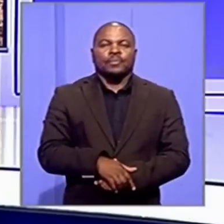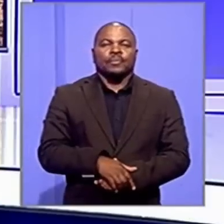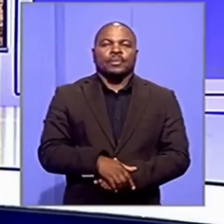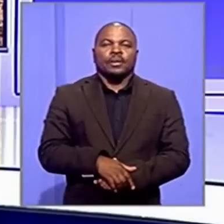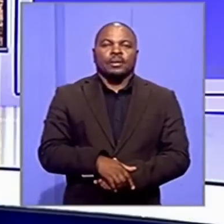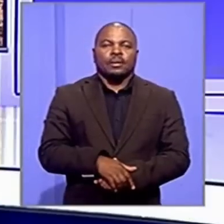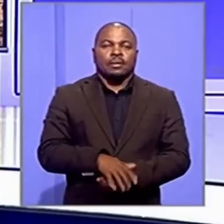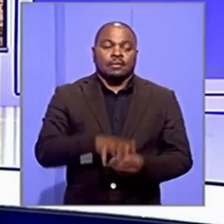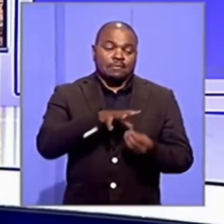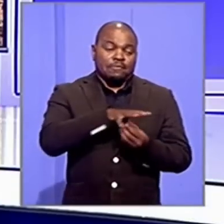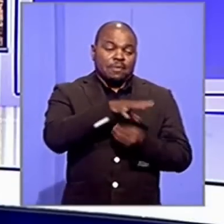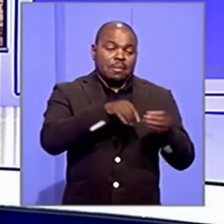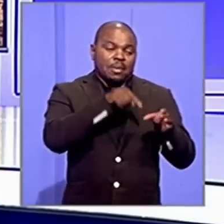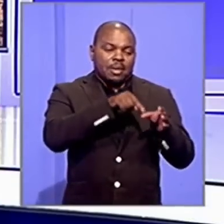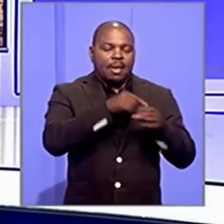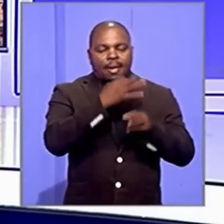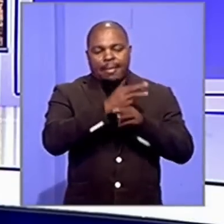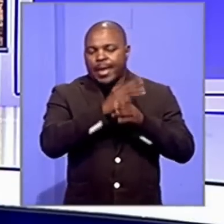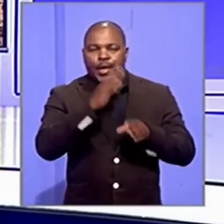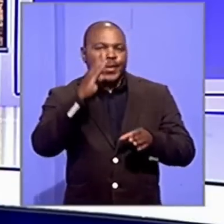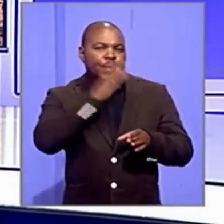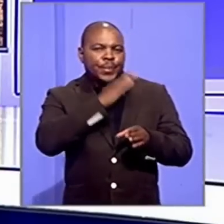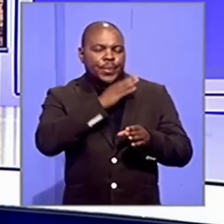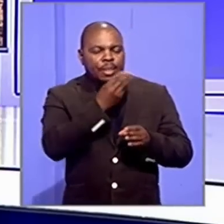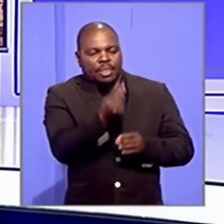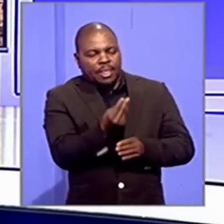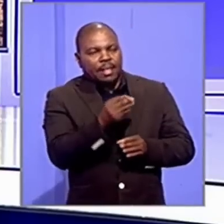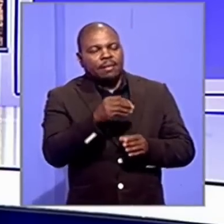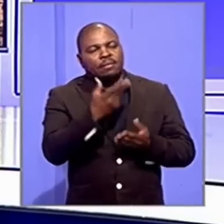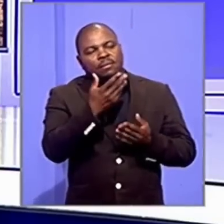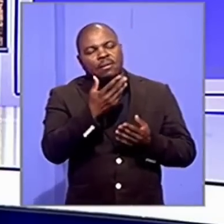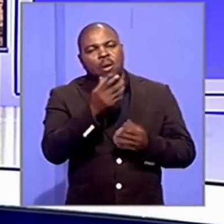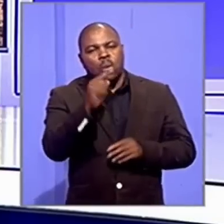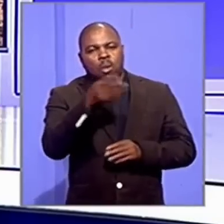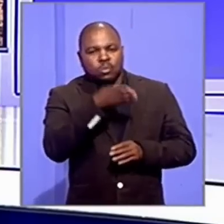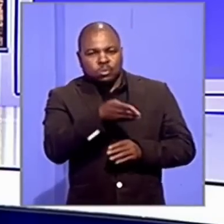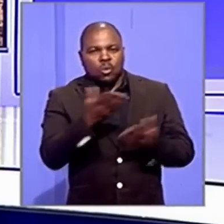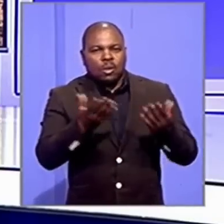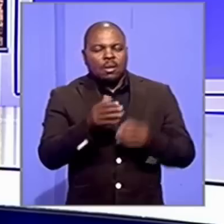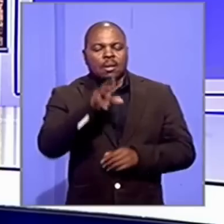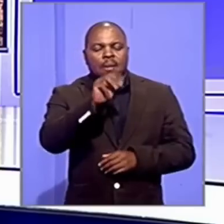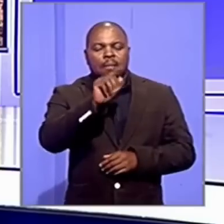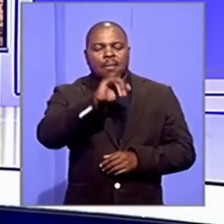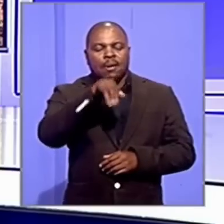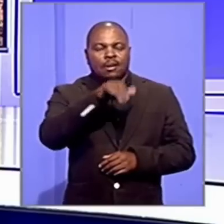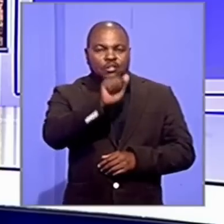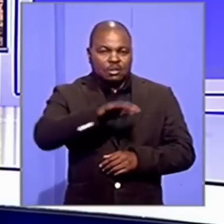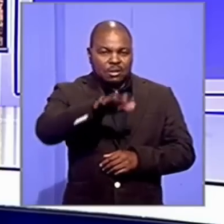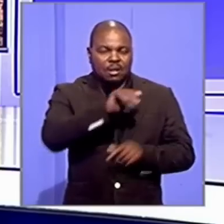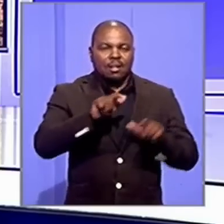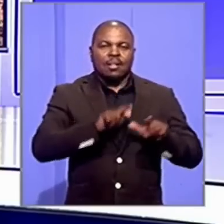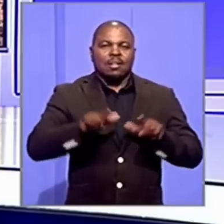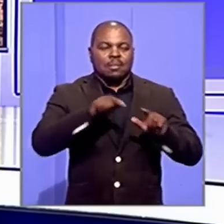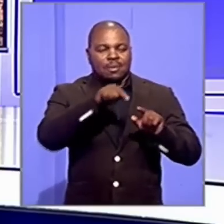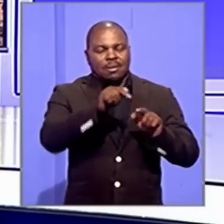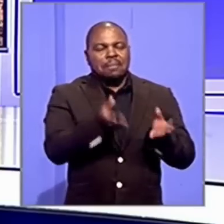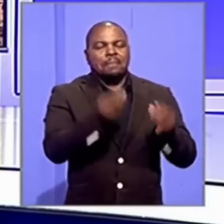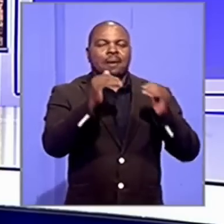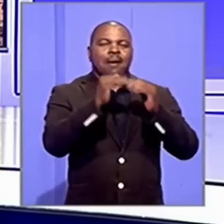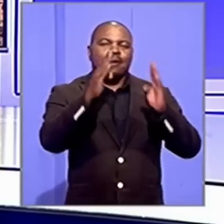Lapa leo le etilego pele ke ngwana ga maja ka ntlenyana ga Polokwane ka Limpopo le amogetše ngwako morago